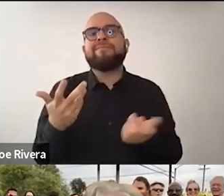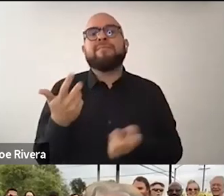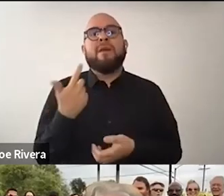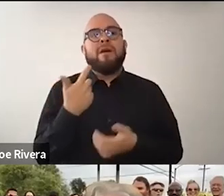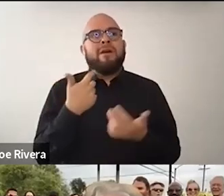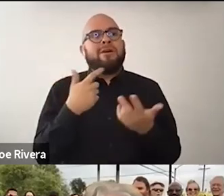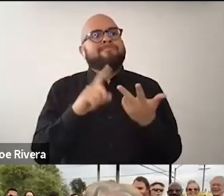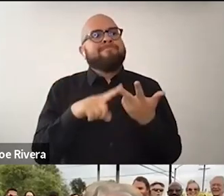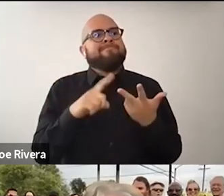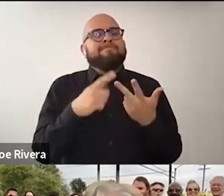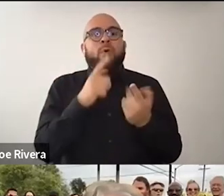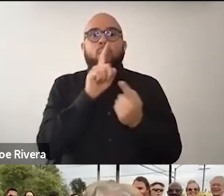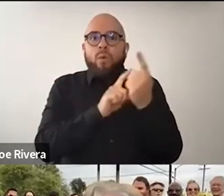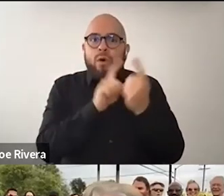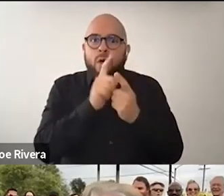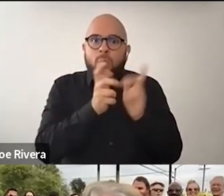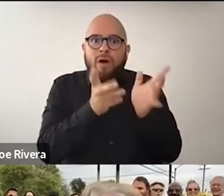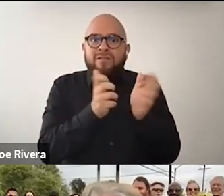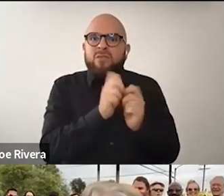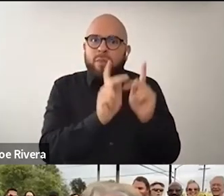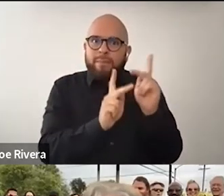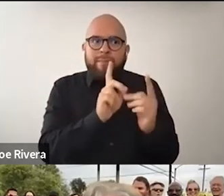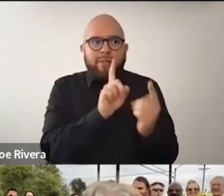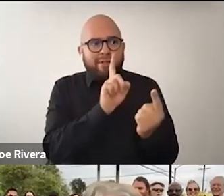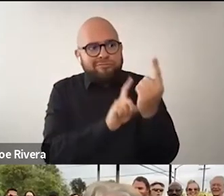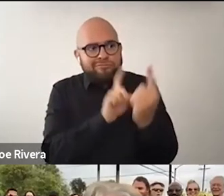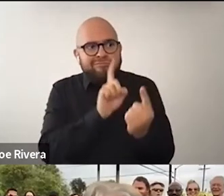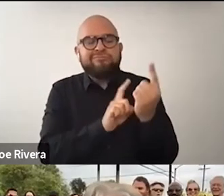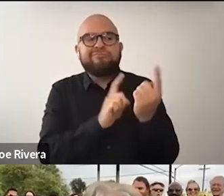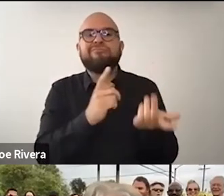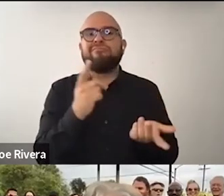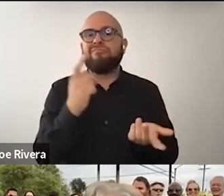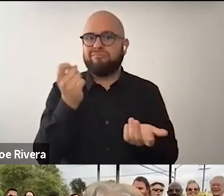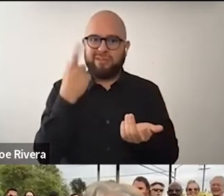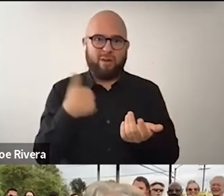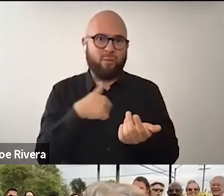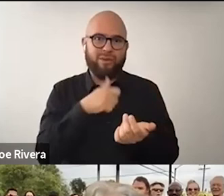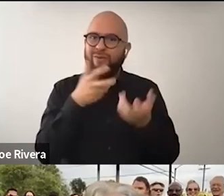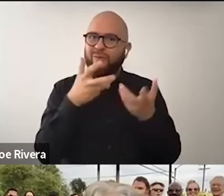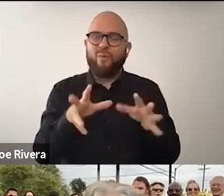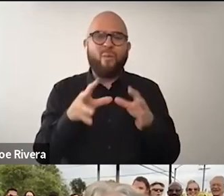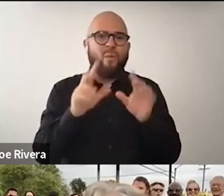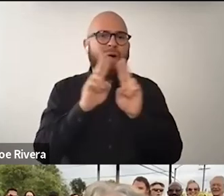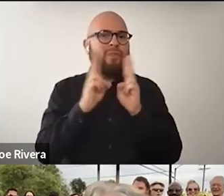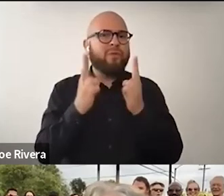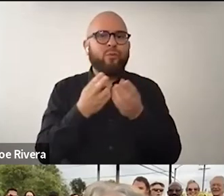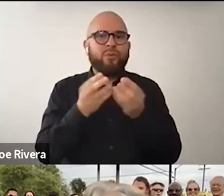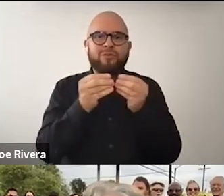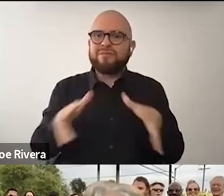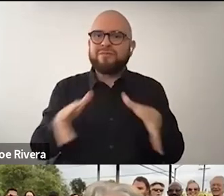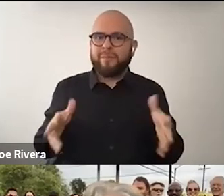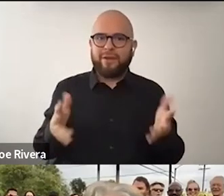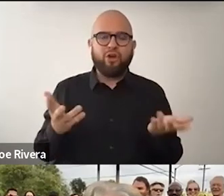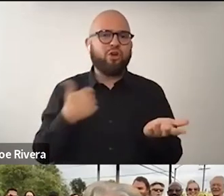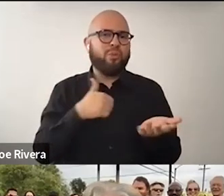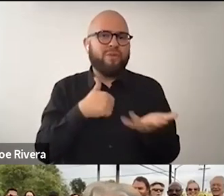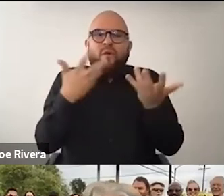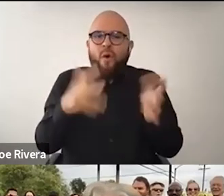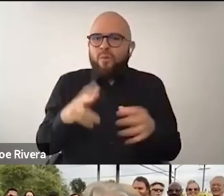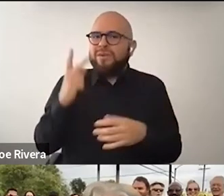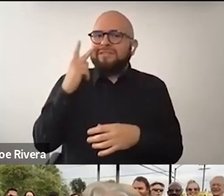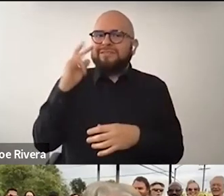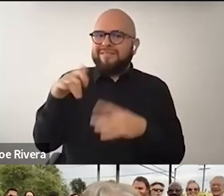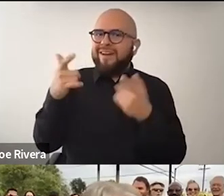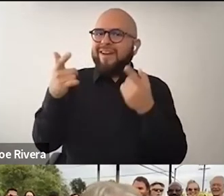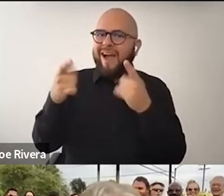You know, we don't want it to disappear. And we've already seen it kind of happen. I just was reading today that NPR